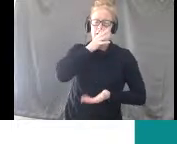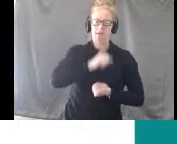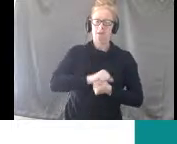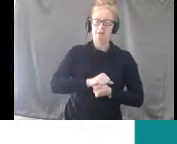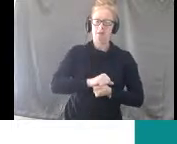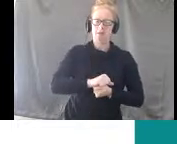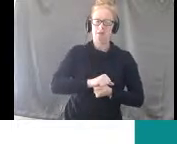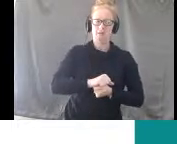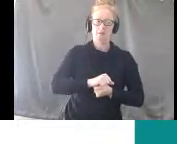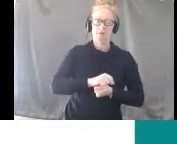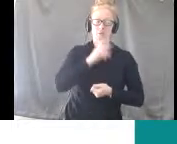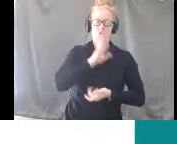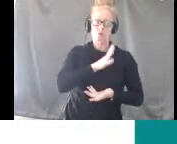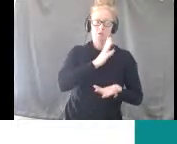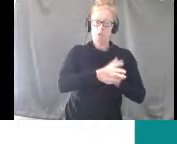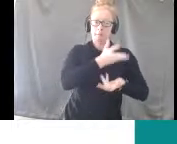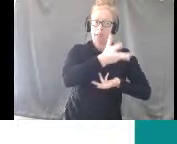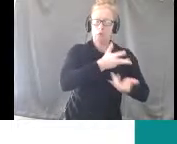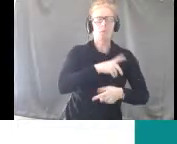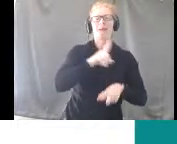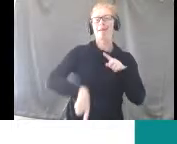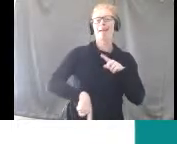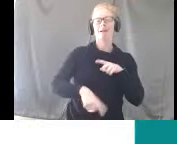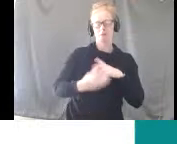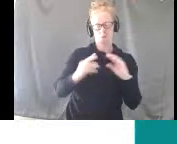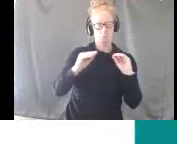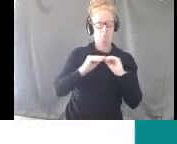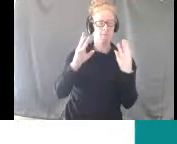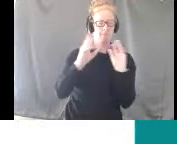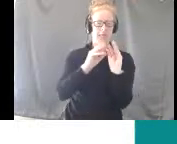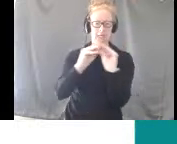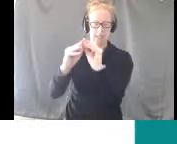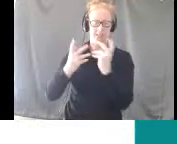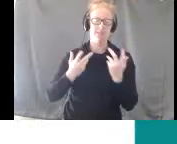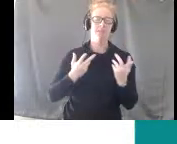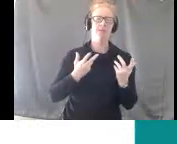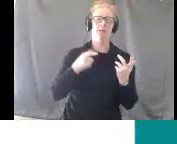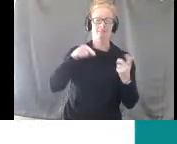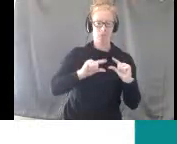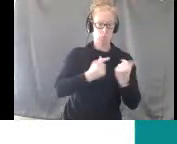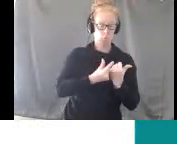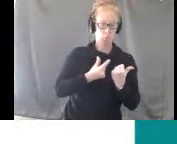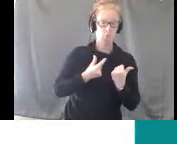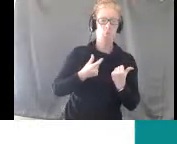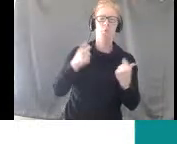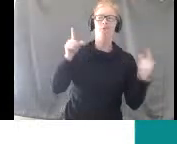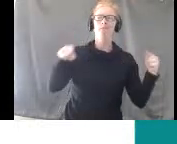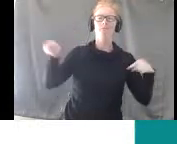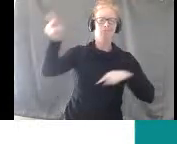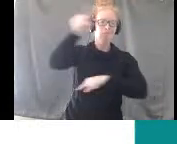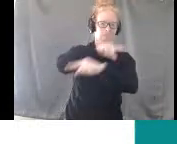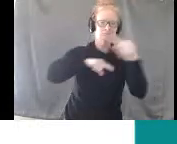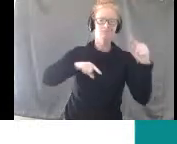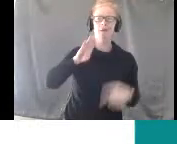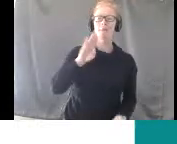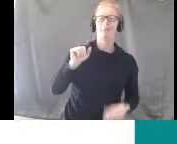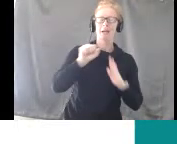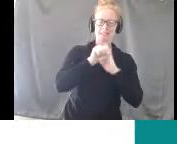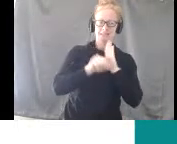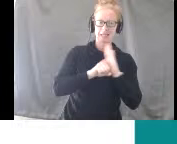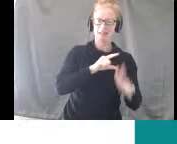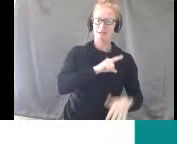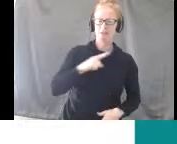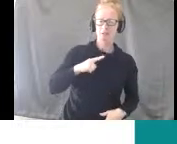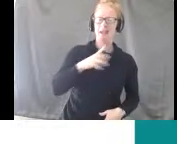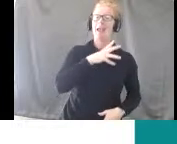scheduling more meetings with this group, as well as the bi-state legislative, as well as our